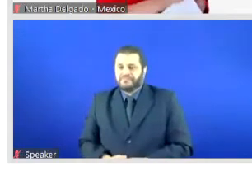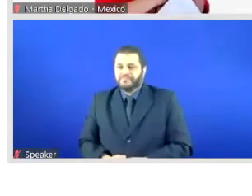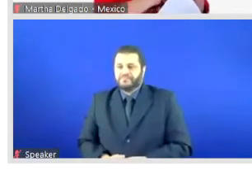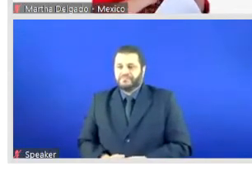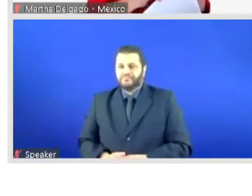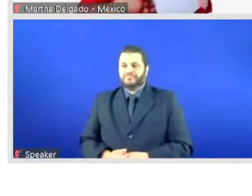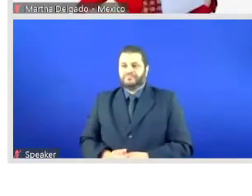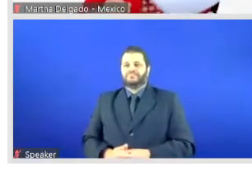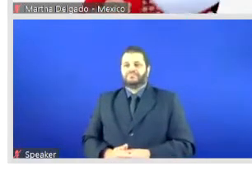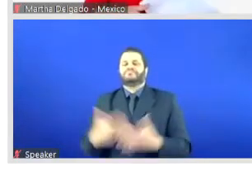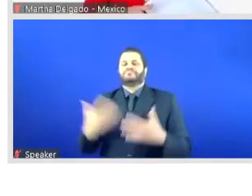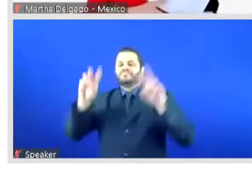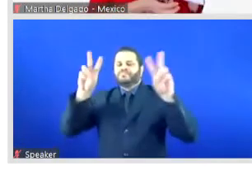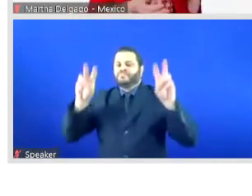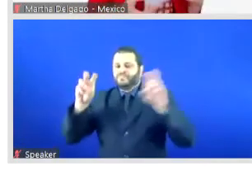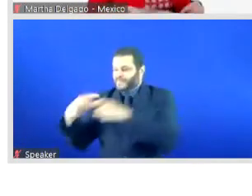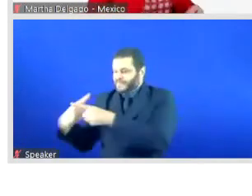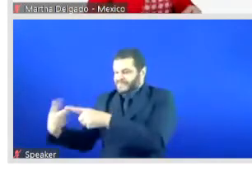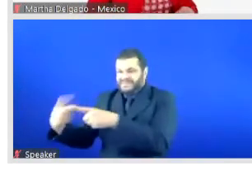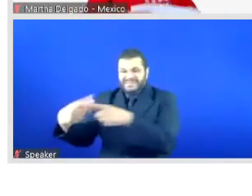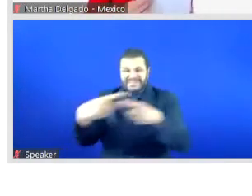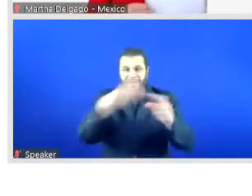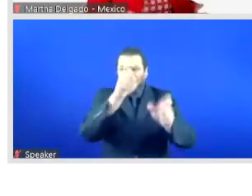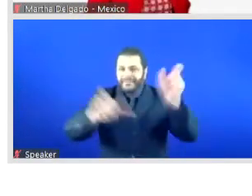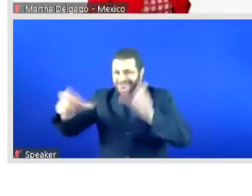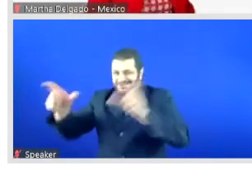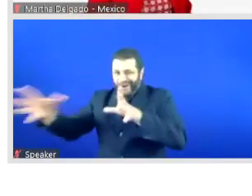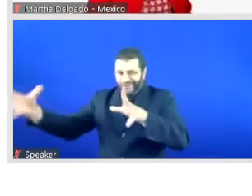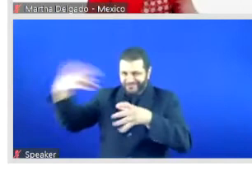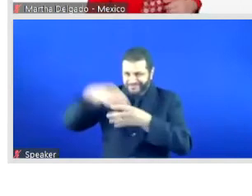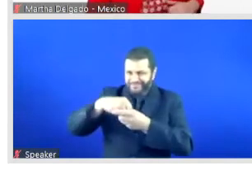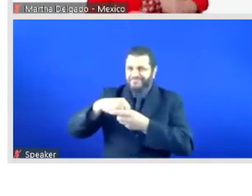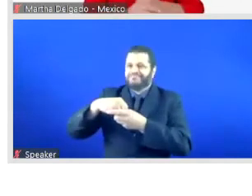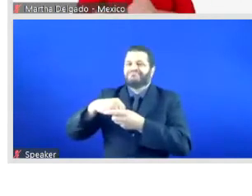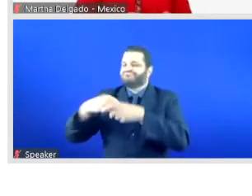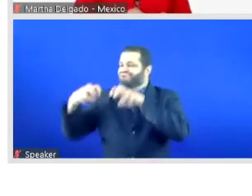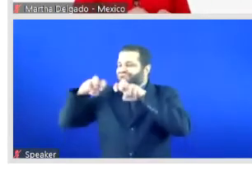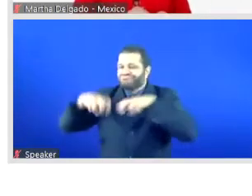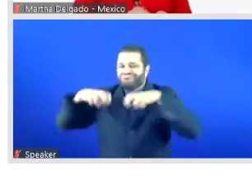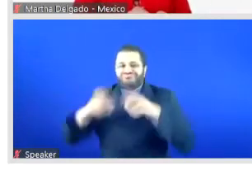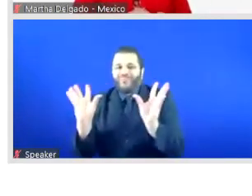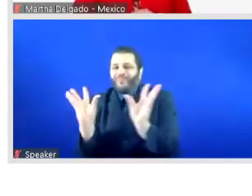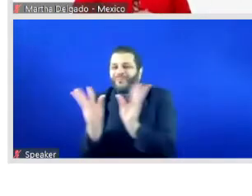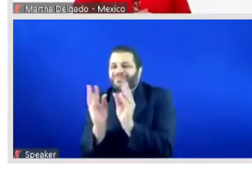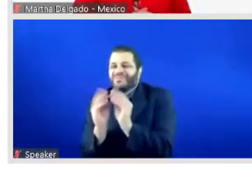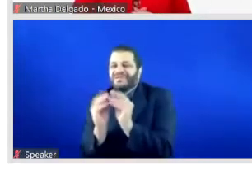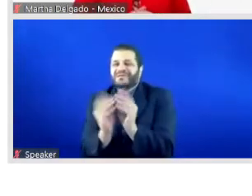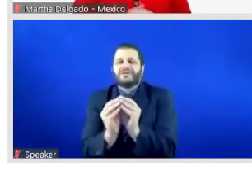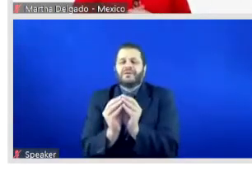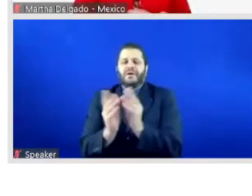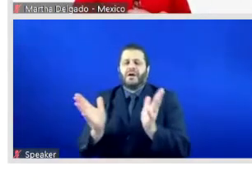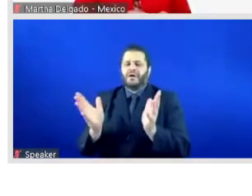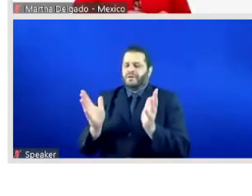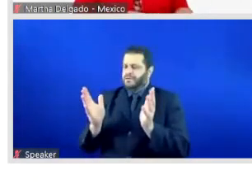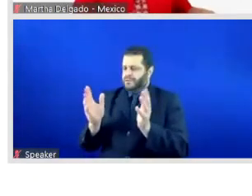table and what role for each of us in this coalition against climate change.